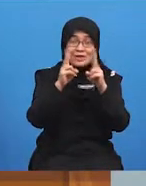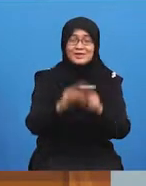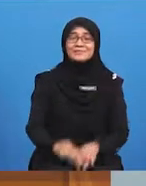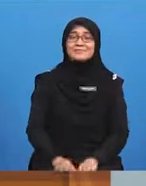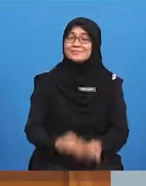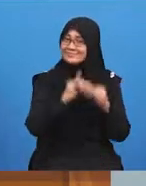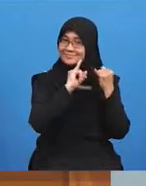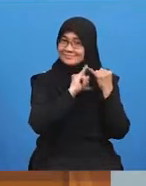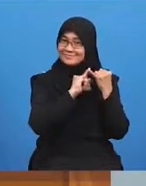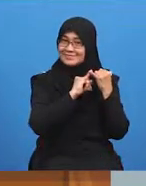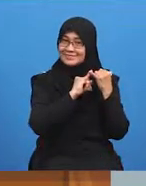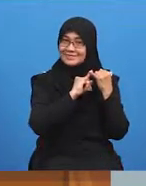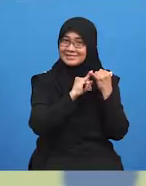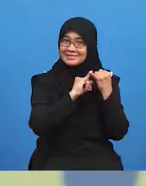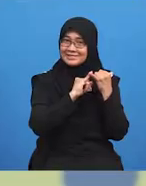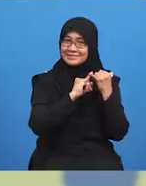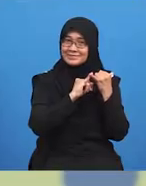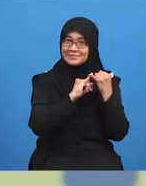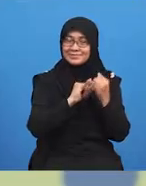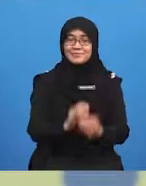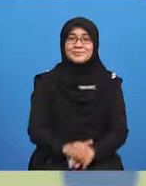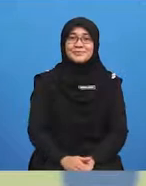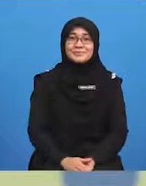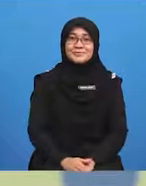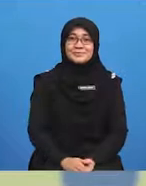Last but not least, this is a...